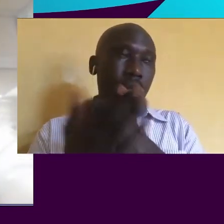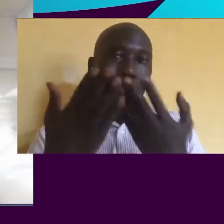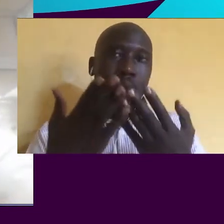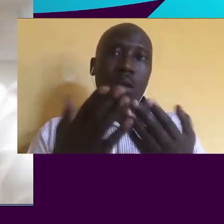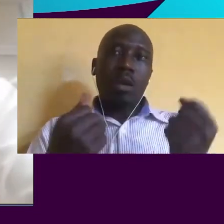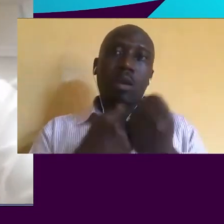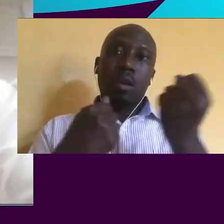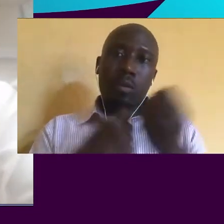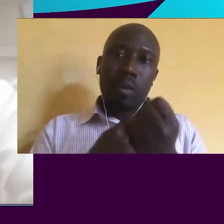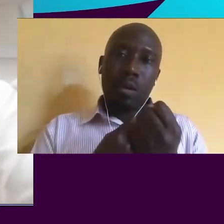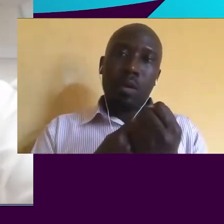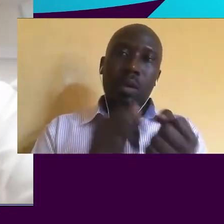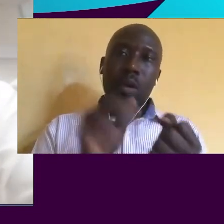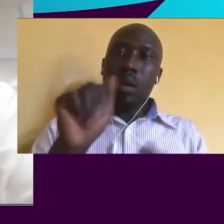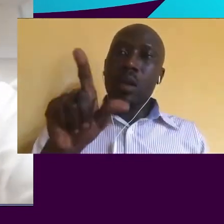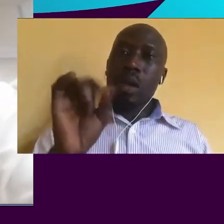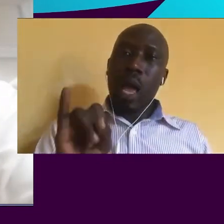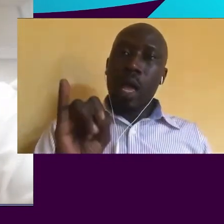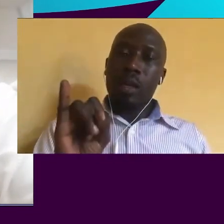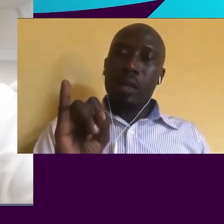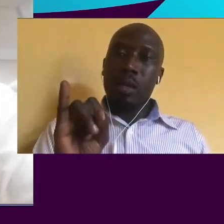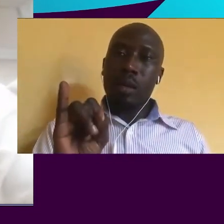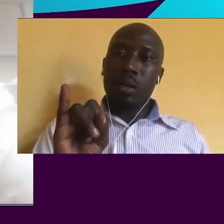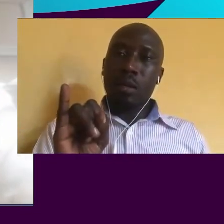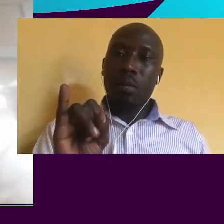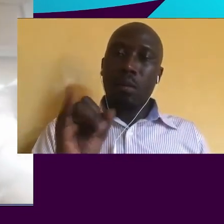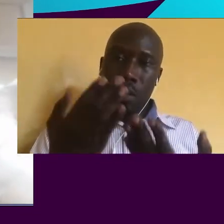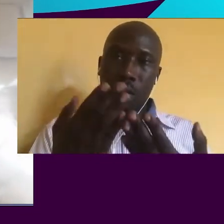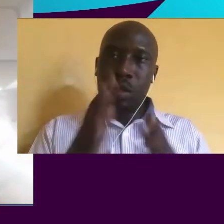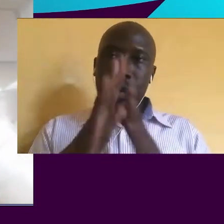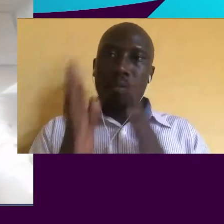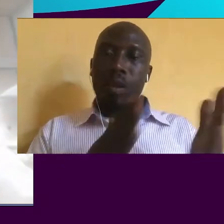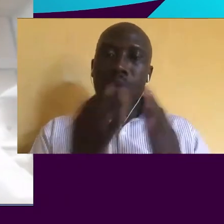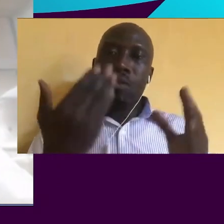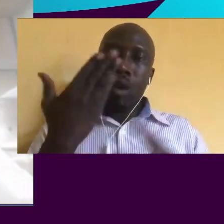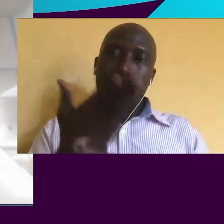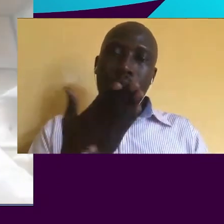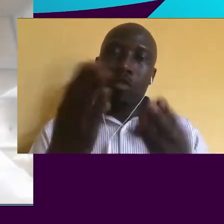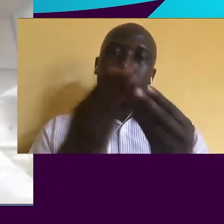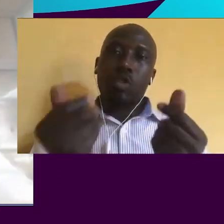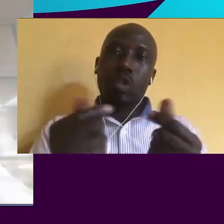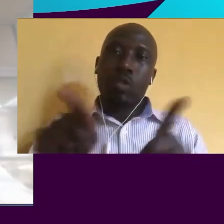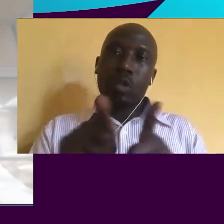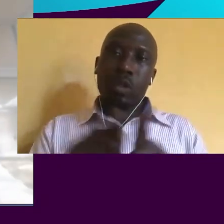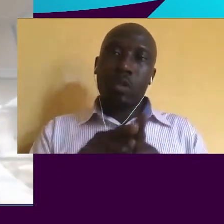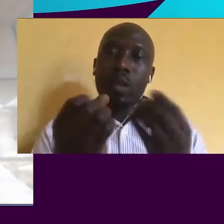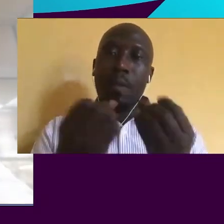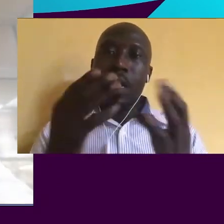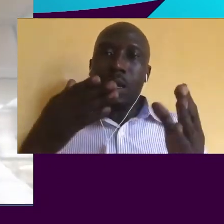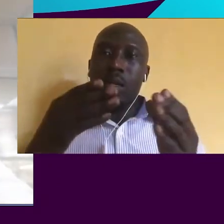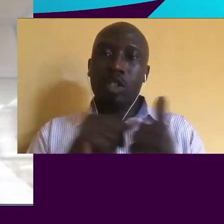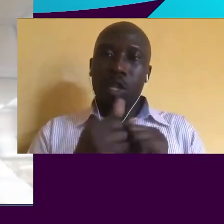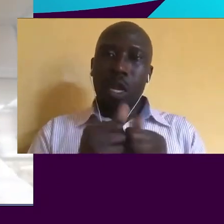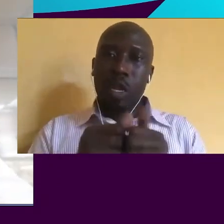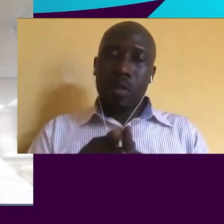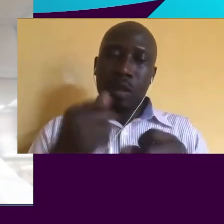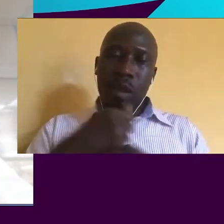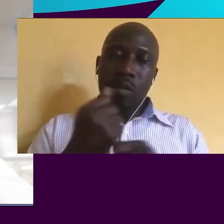Ali. The plans you have in place to overcome the many hurdles and make football secure for